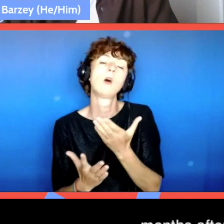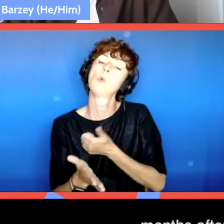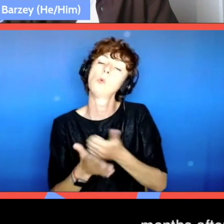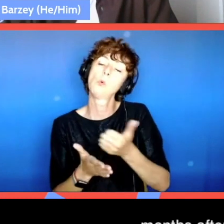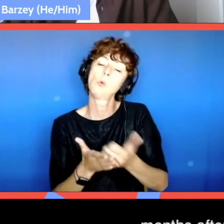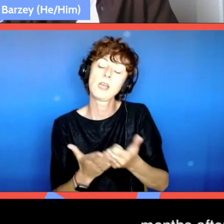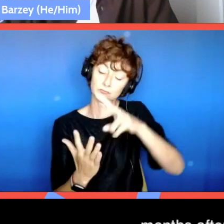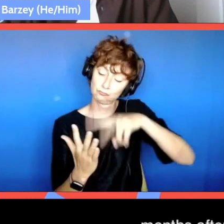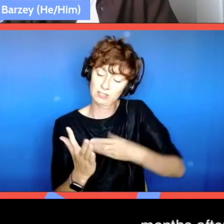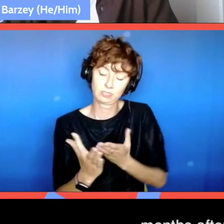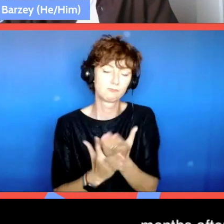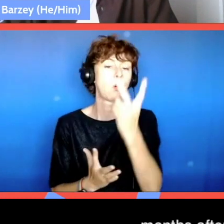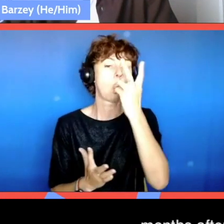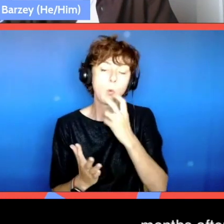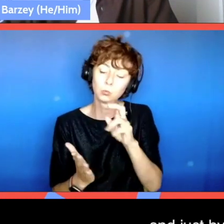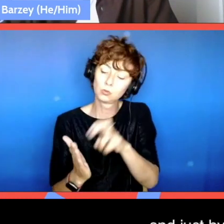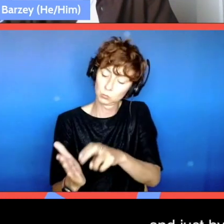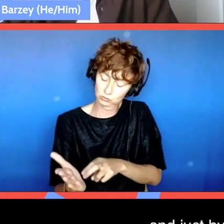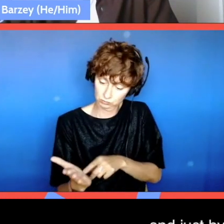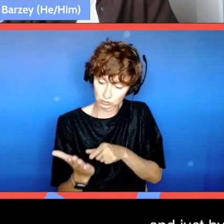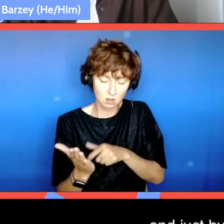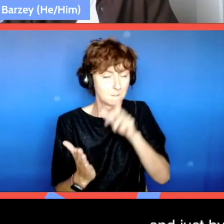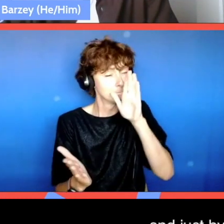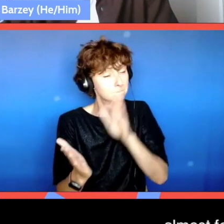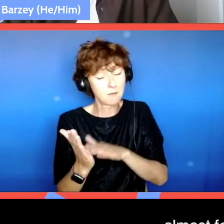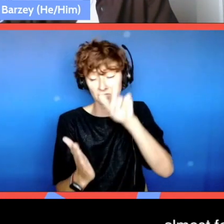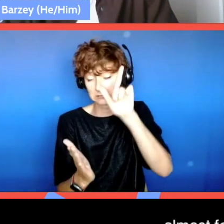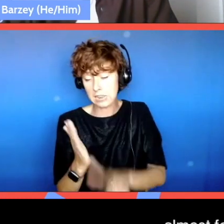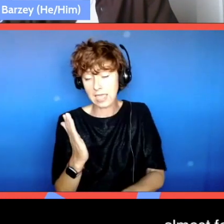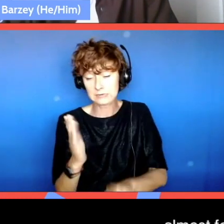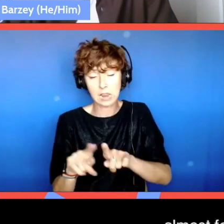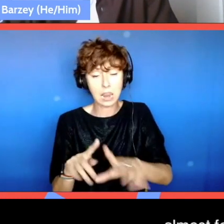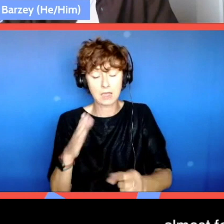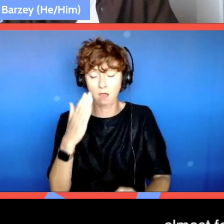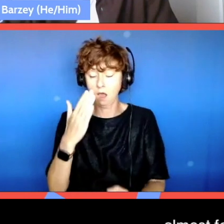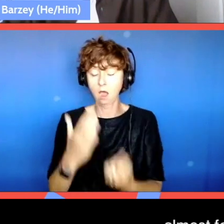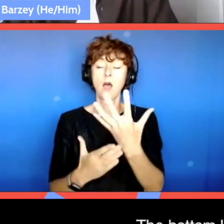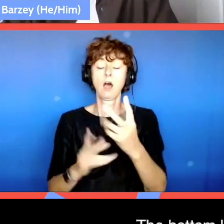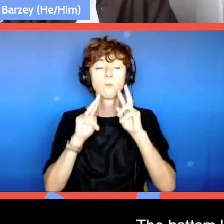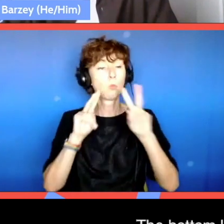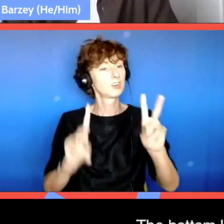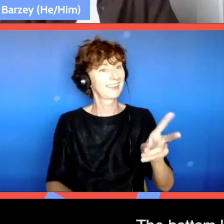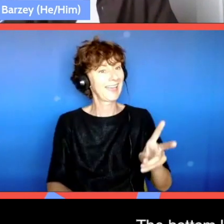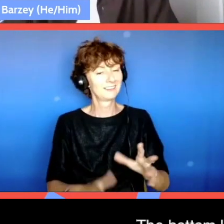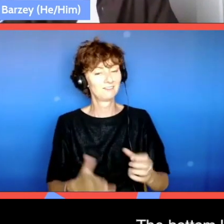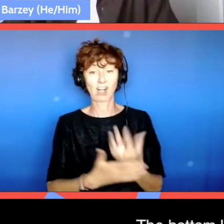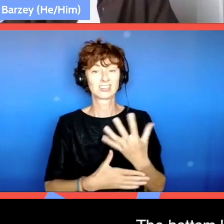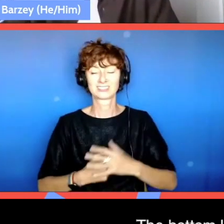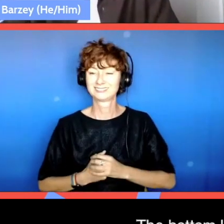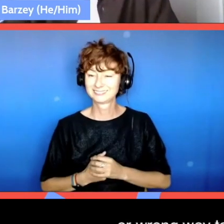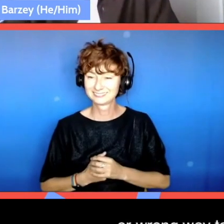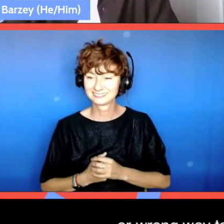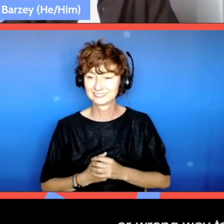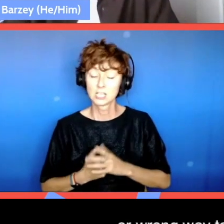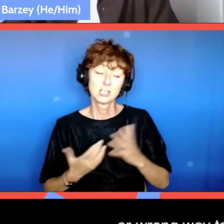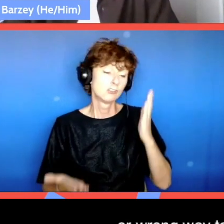notebooks months after having seen a film, and just by reading the notes, almost felt like a rewatch. The bottom line is there's no right